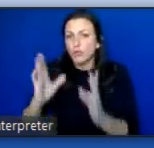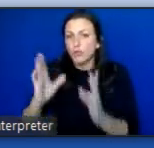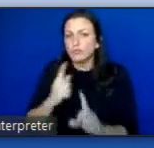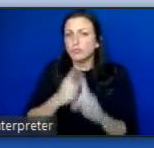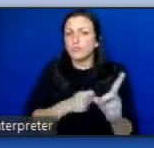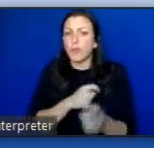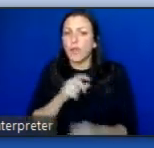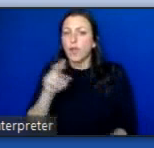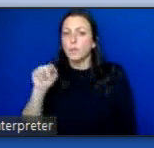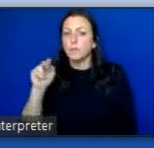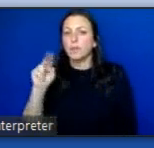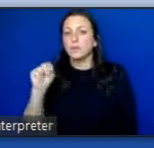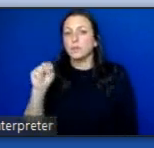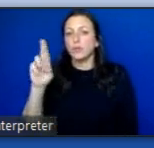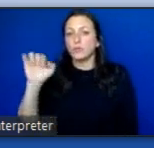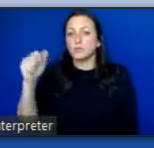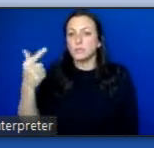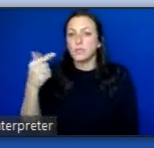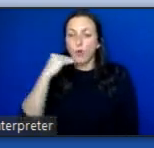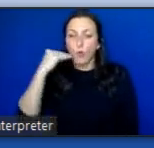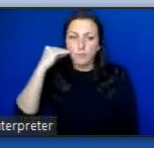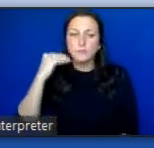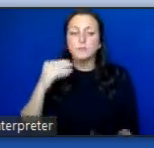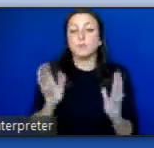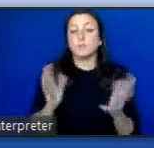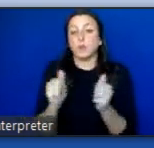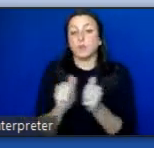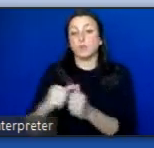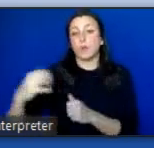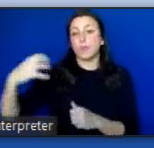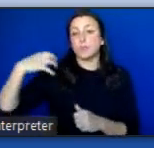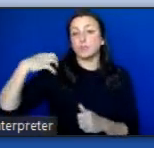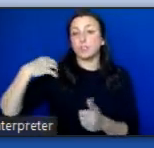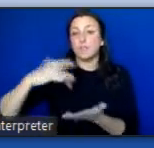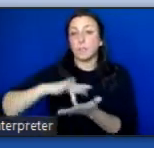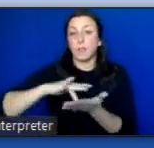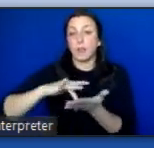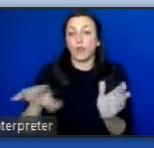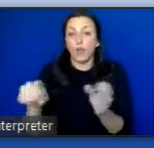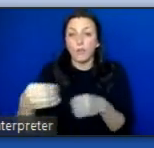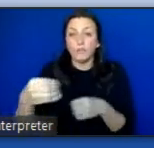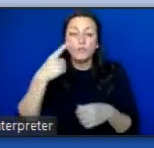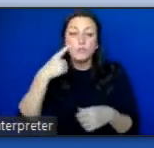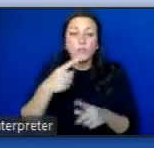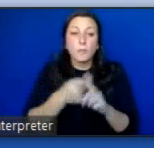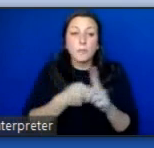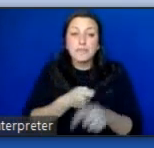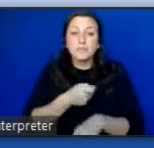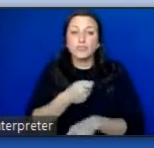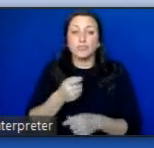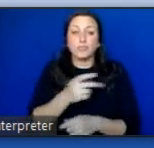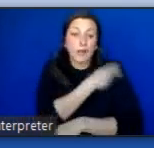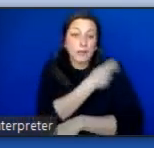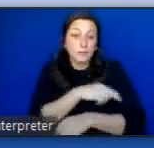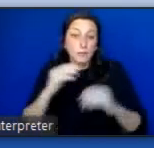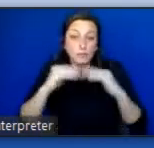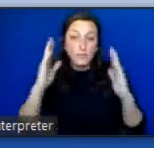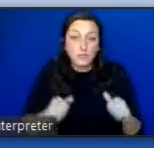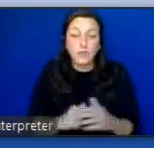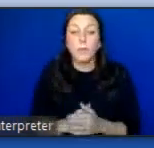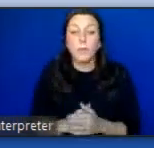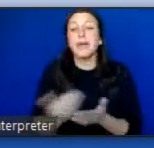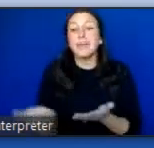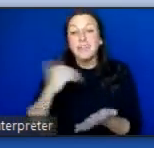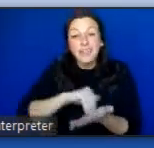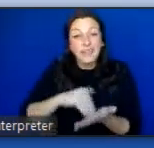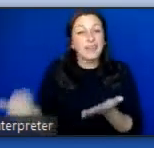homes. We spoke with the chief medical officers of our hospital systems. Over and over again, the physician